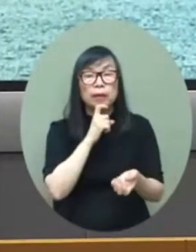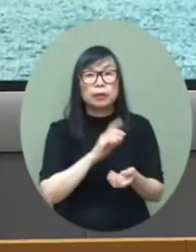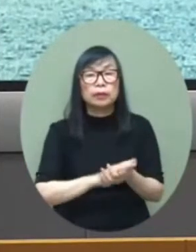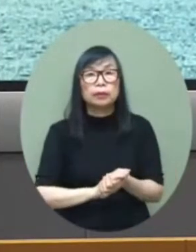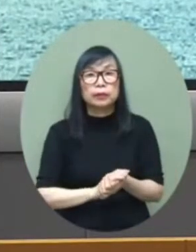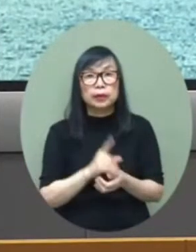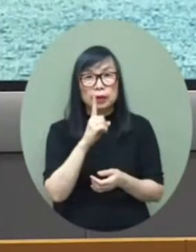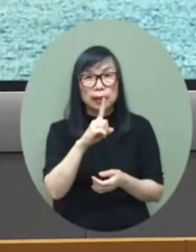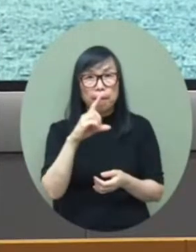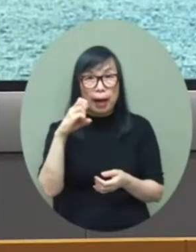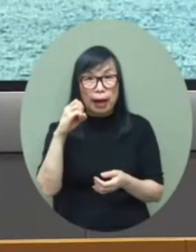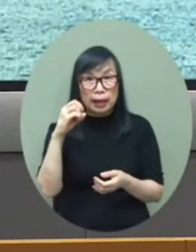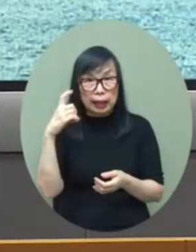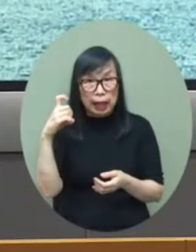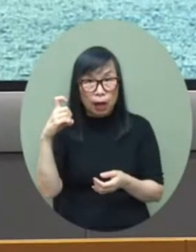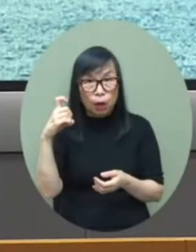airport,